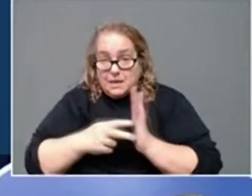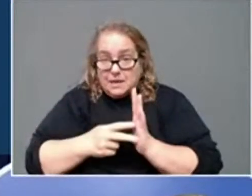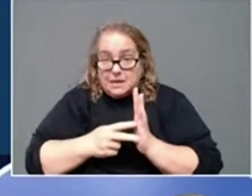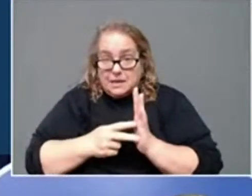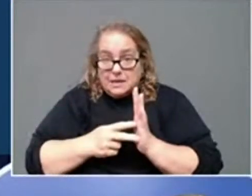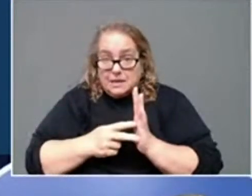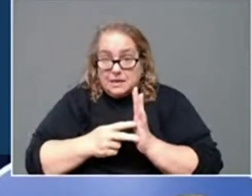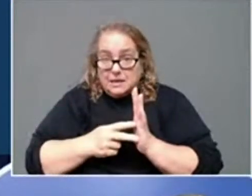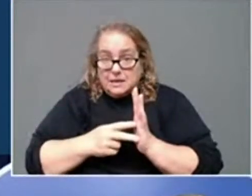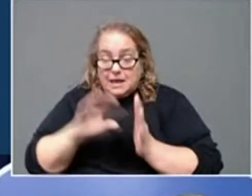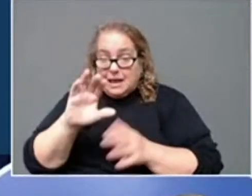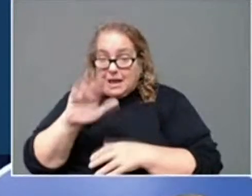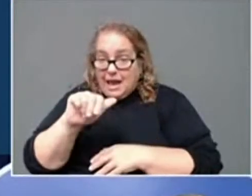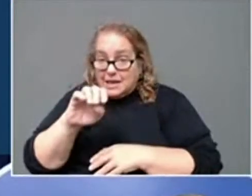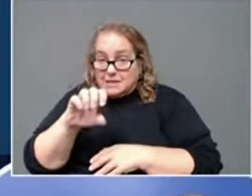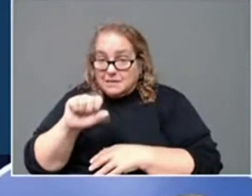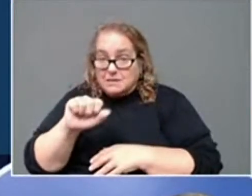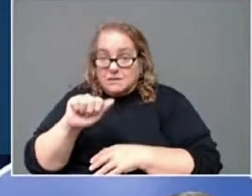cases are